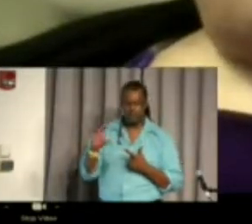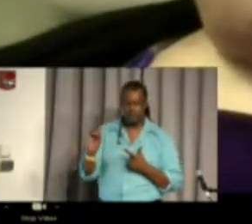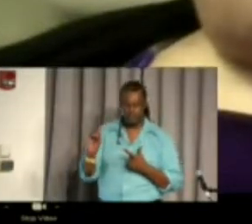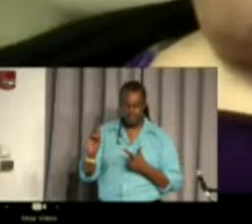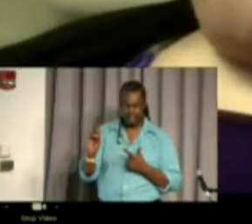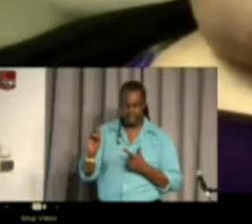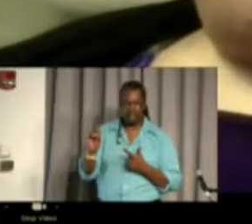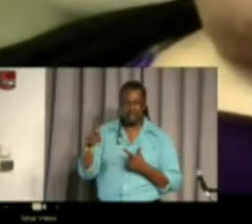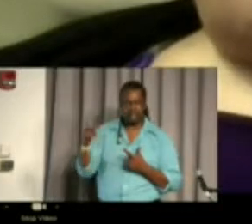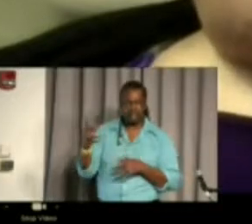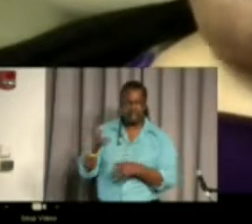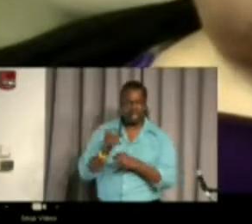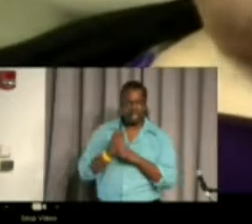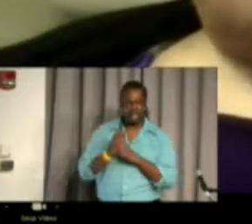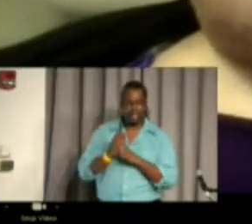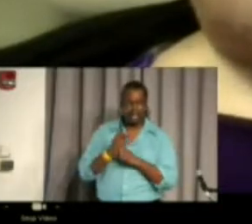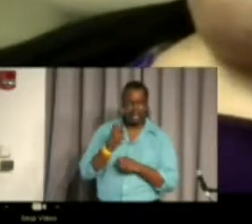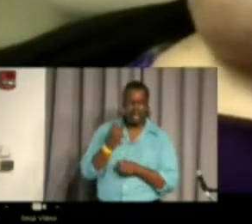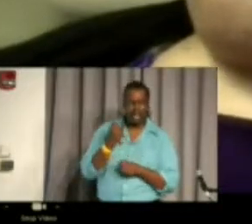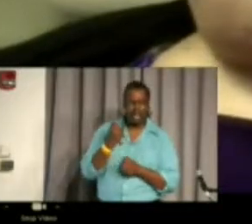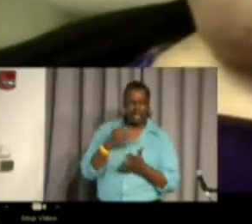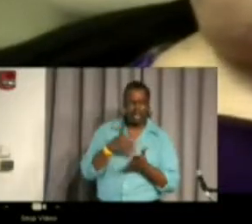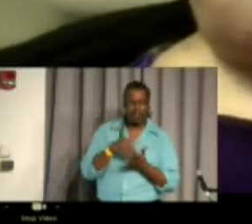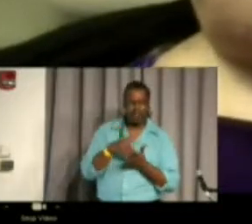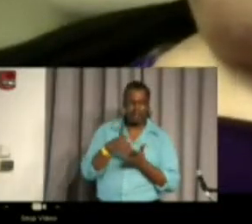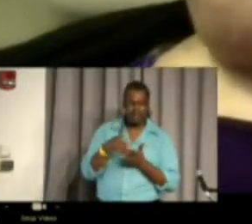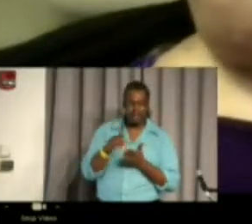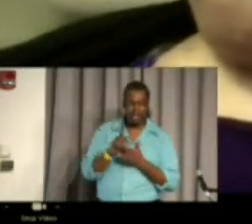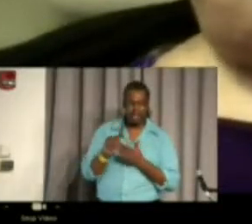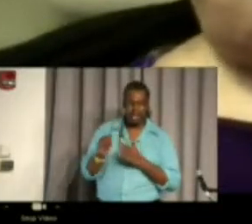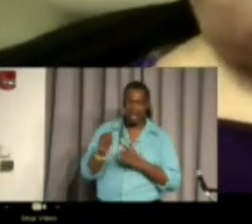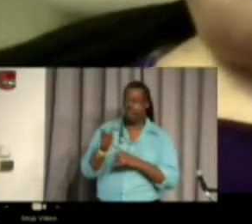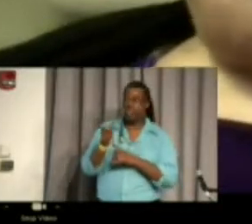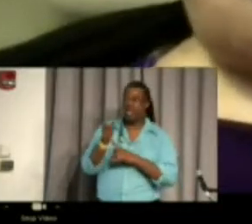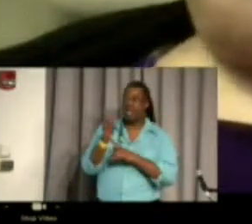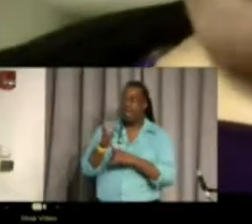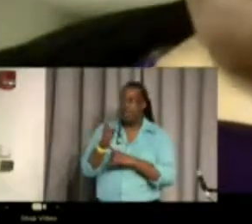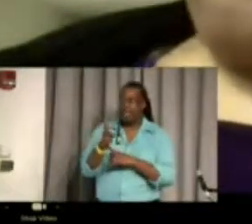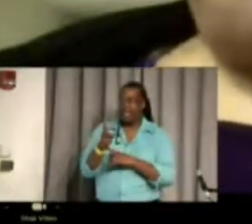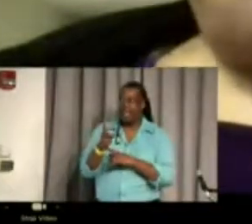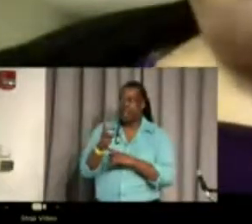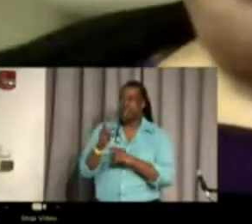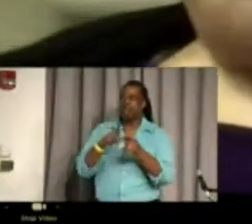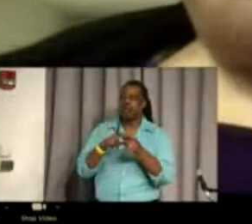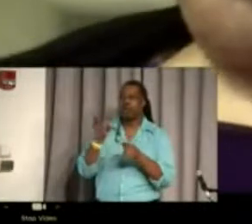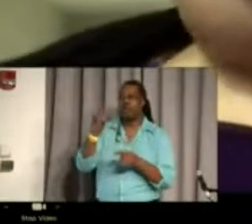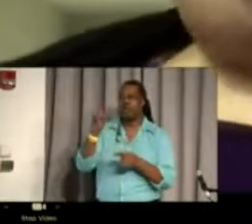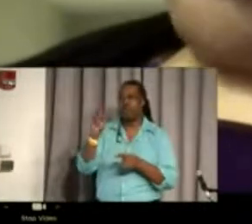companies receive $11 million a minute in subsidies from the US